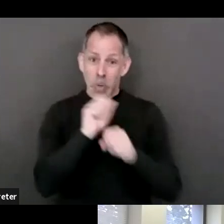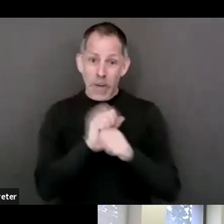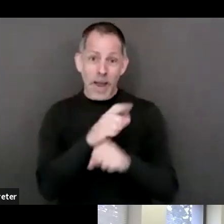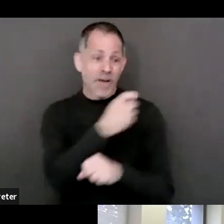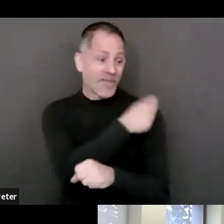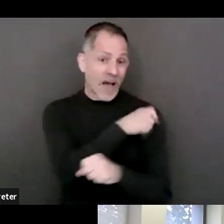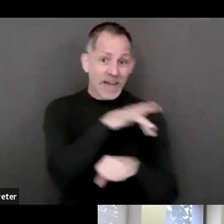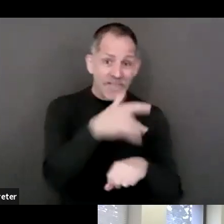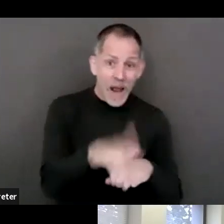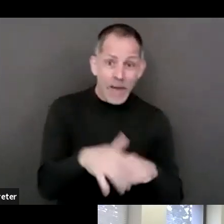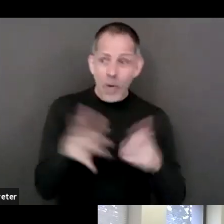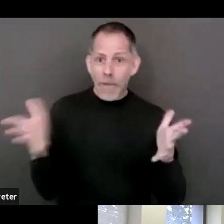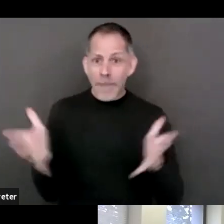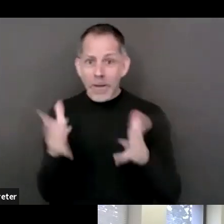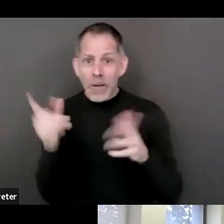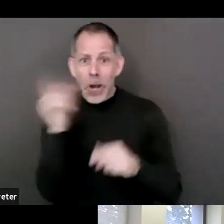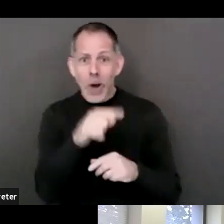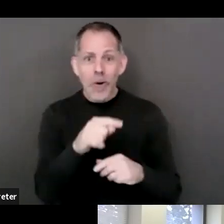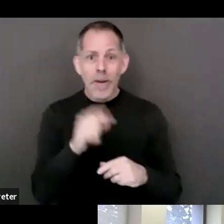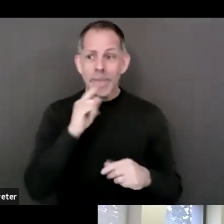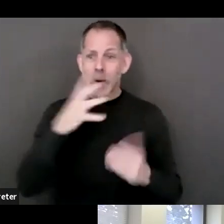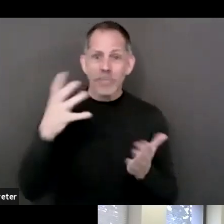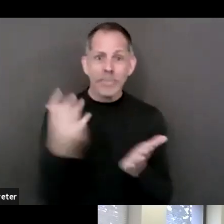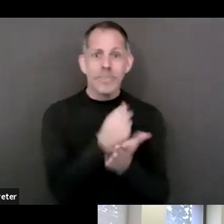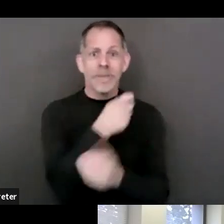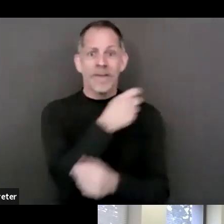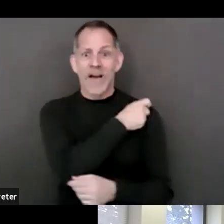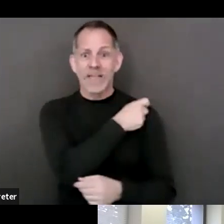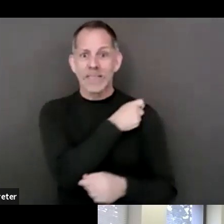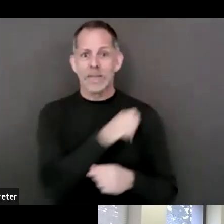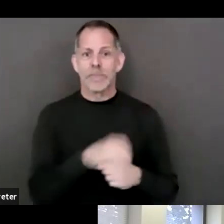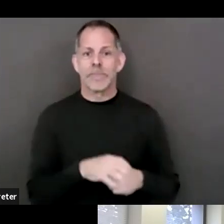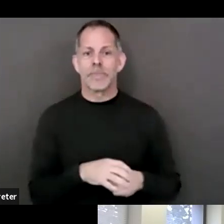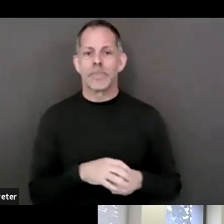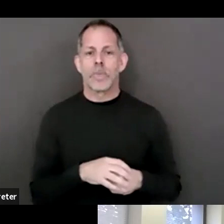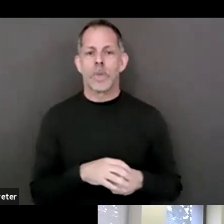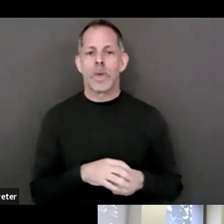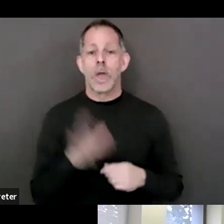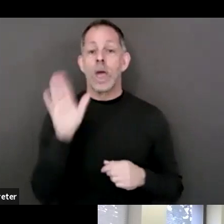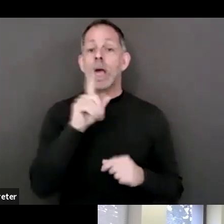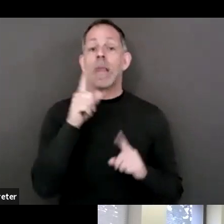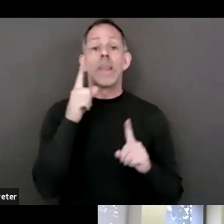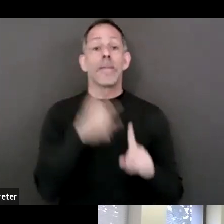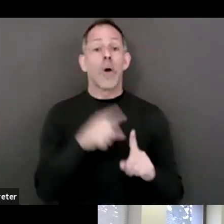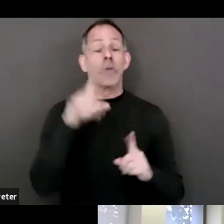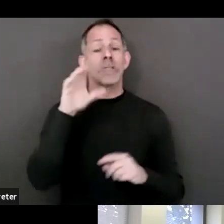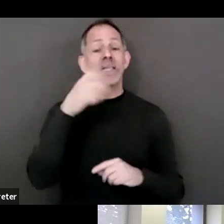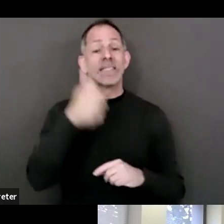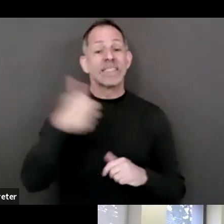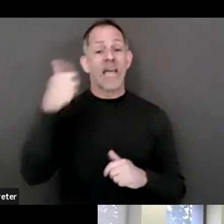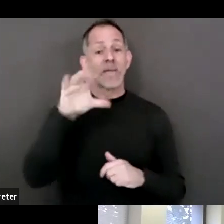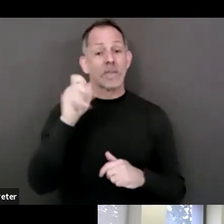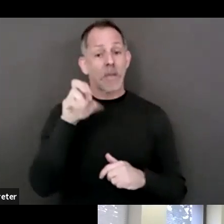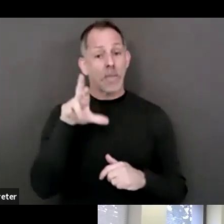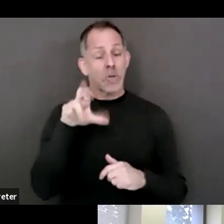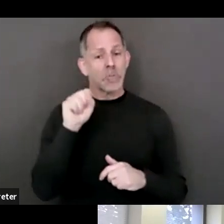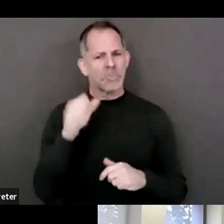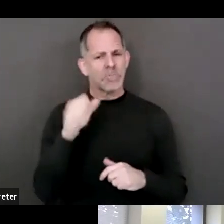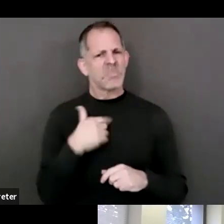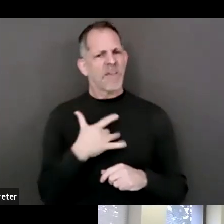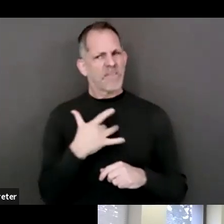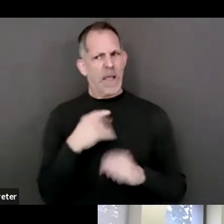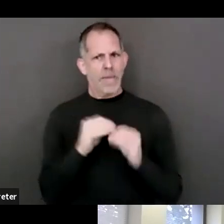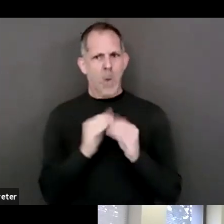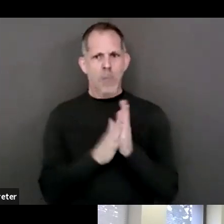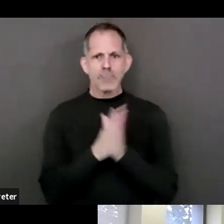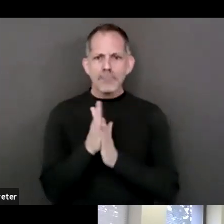that. But to your point, Executive Summers, I think it also makes us more resolute in those efforts, and making sure that we are getting